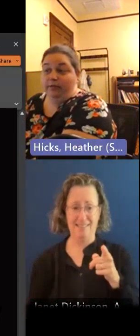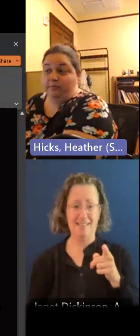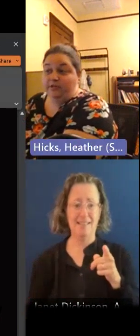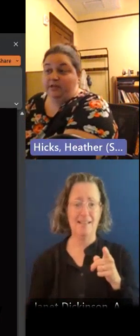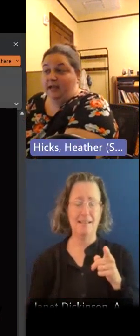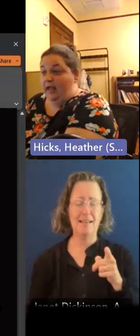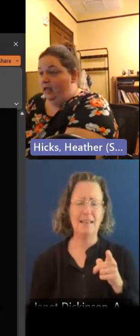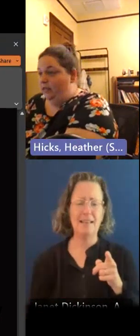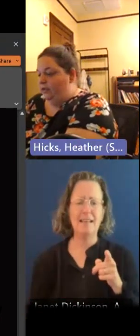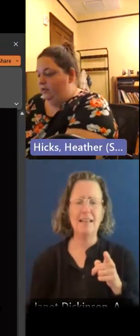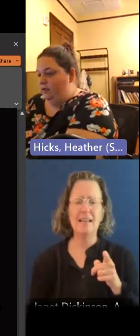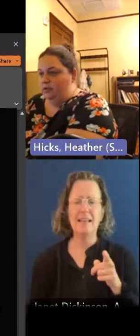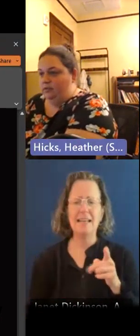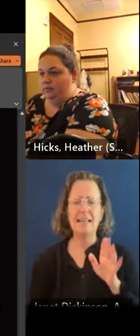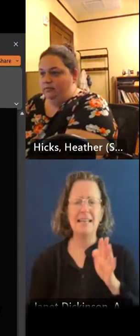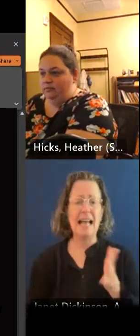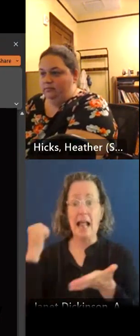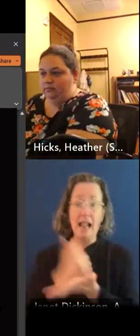I'm gonna do help for some reason. Help,